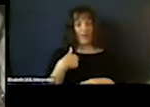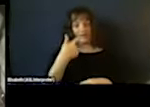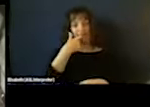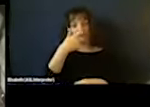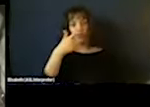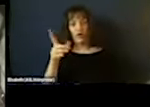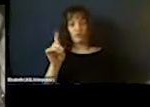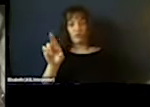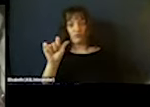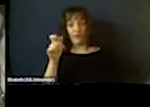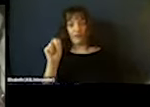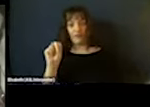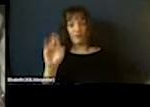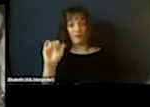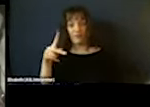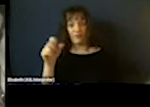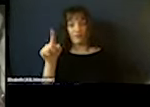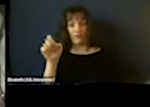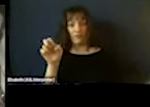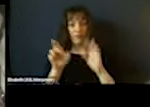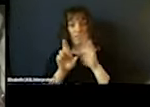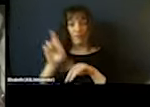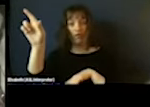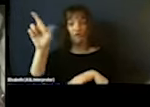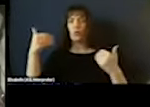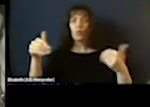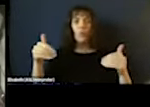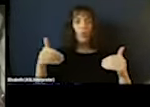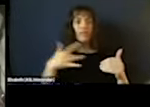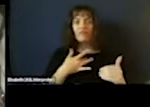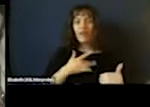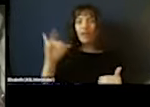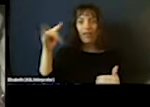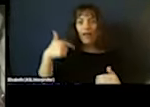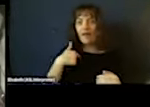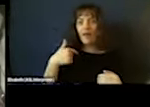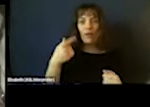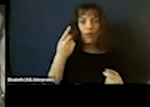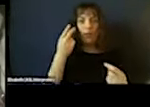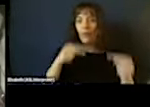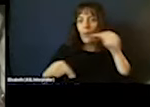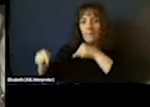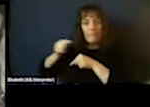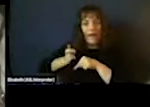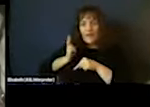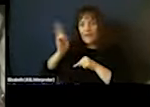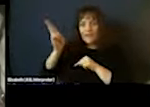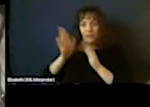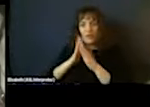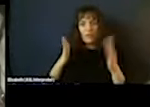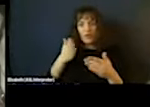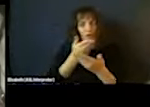realized that I feel like I'm in a history book and then people's live in a current time, because everything's so changed and a lot of